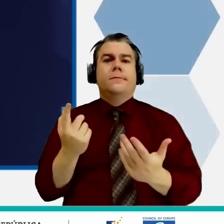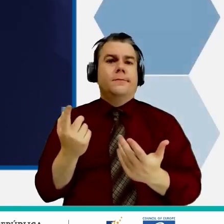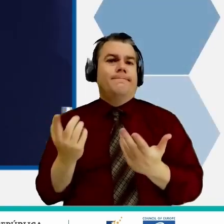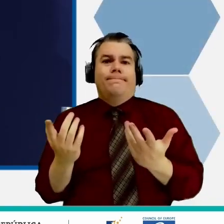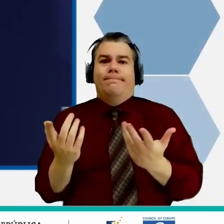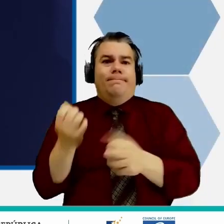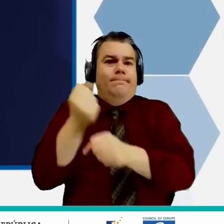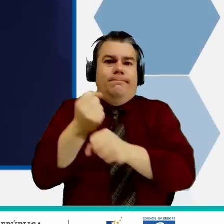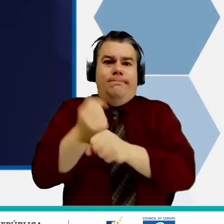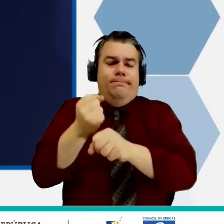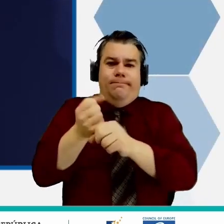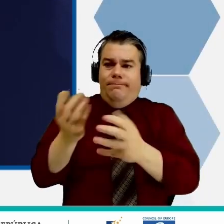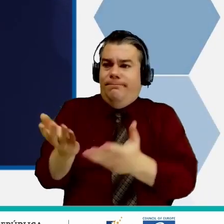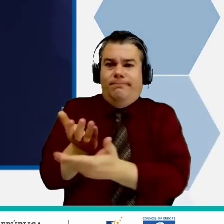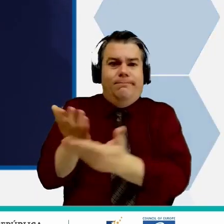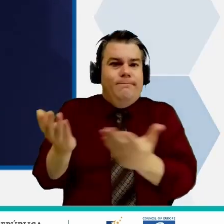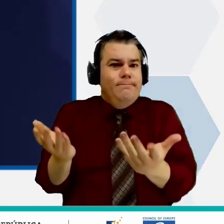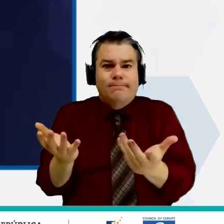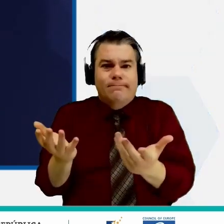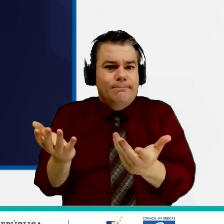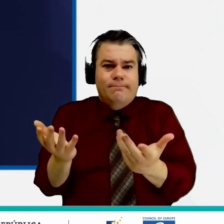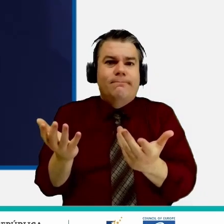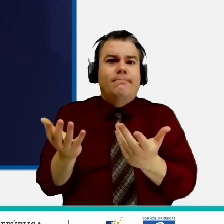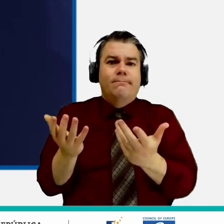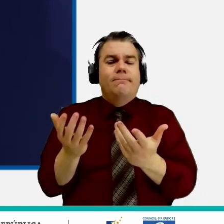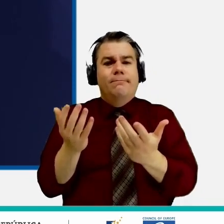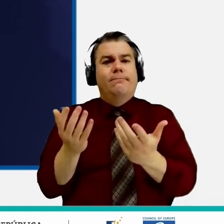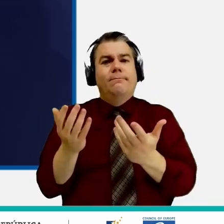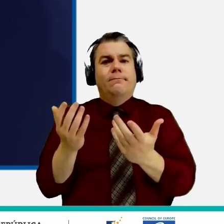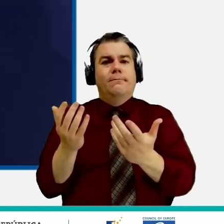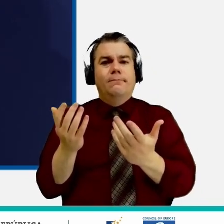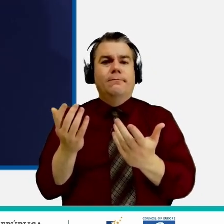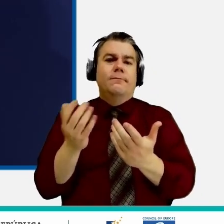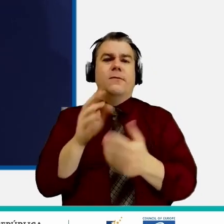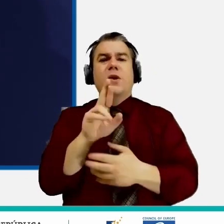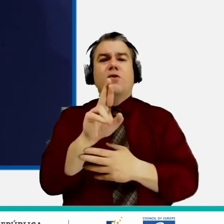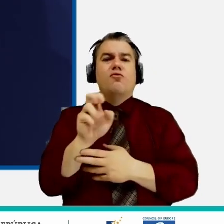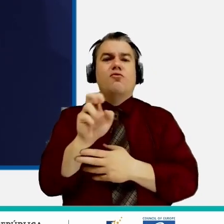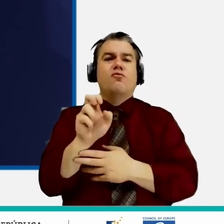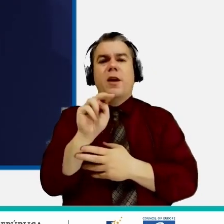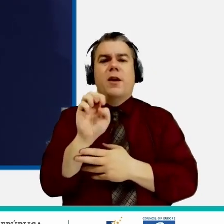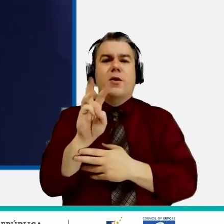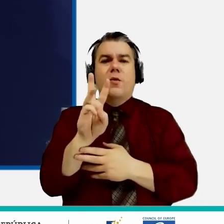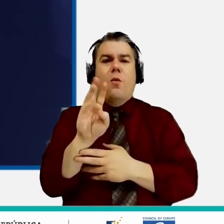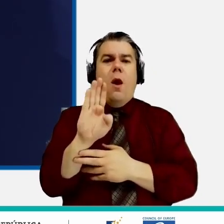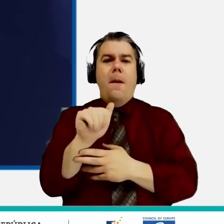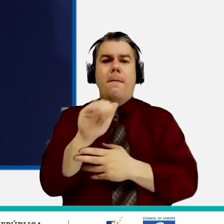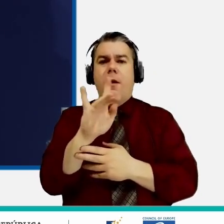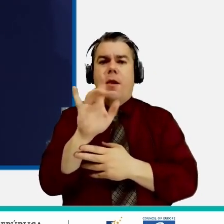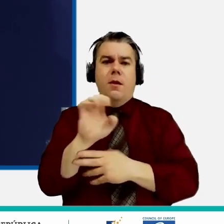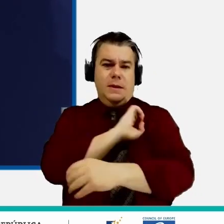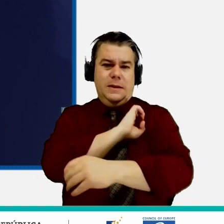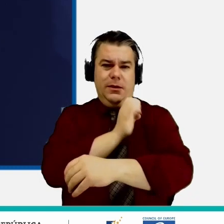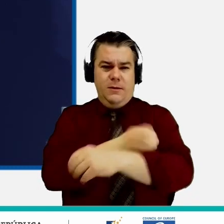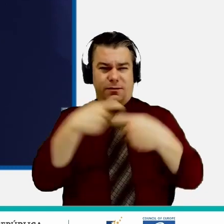when it comes to building up renewable energies, for example, or net infrastructure, whatever. So I really